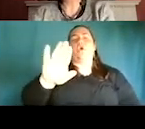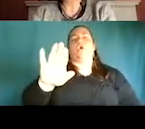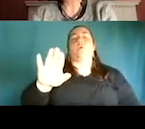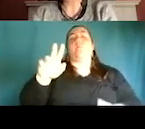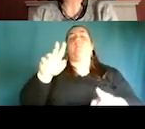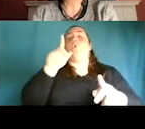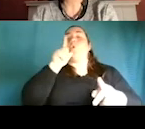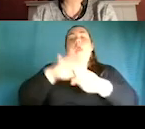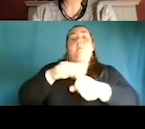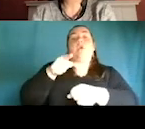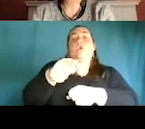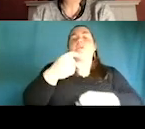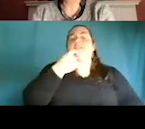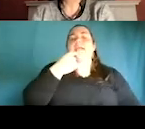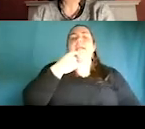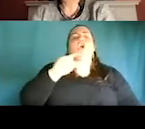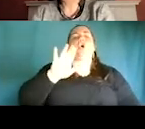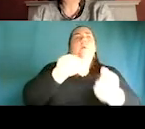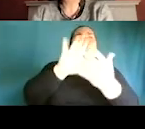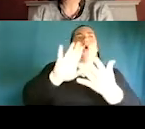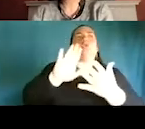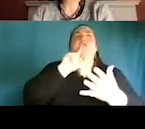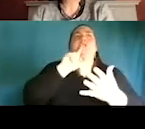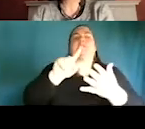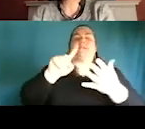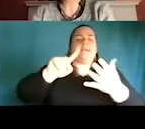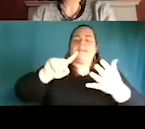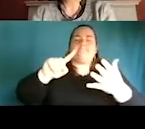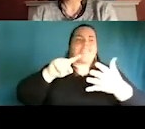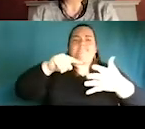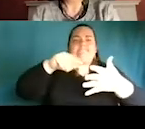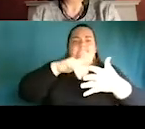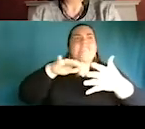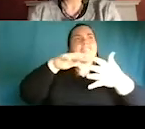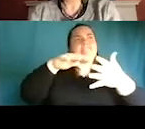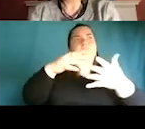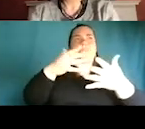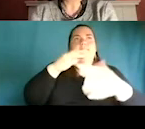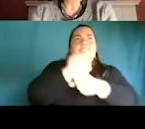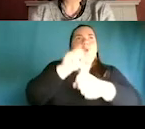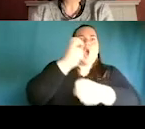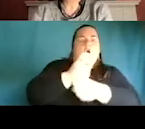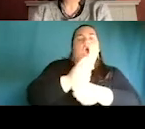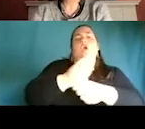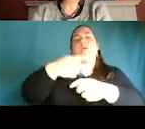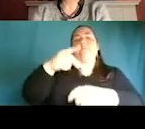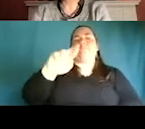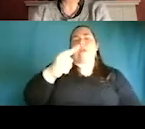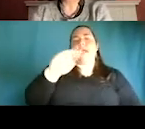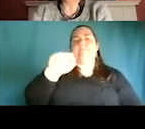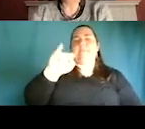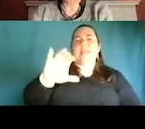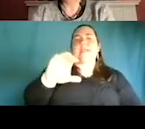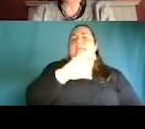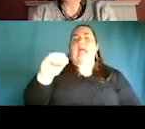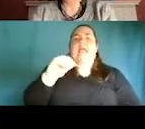research collaboration is collegial, respectful, pragmatic, and conducive to developing a truly equal partnership.